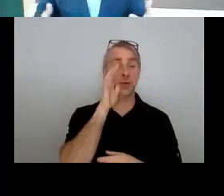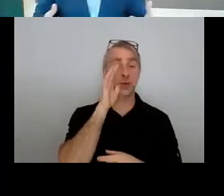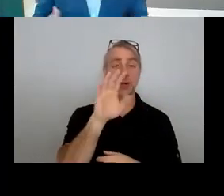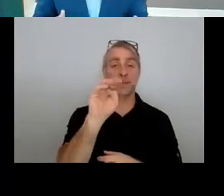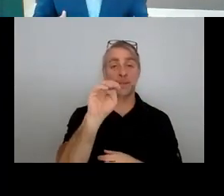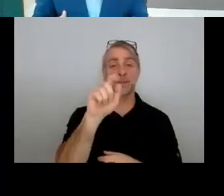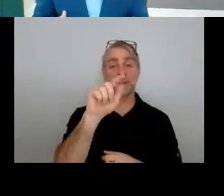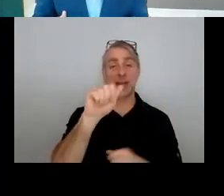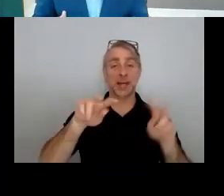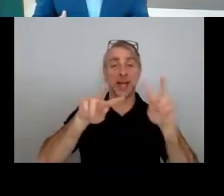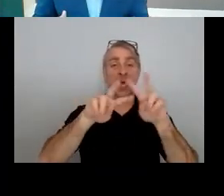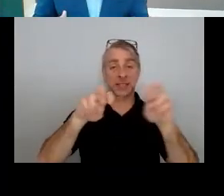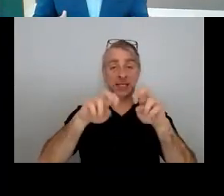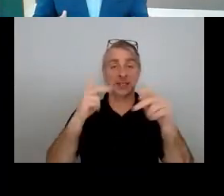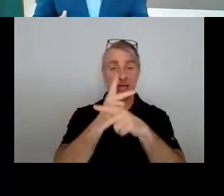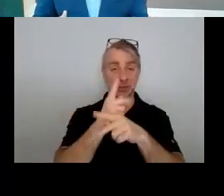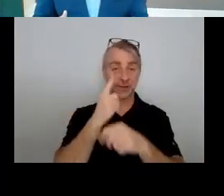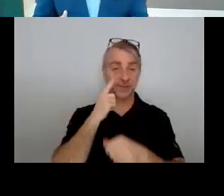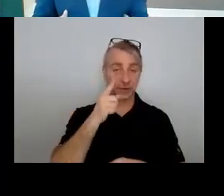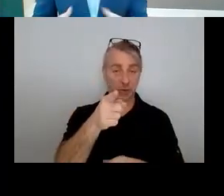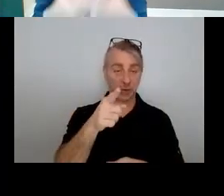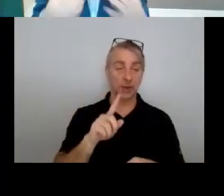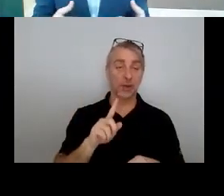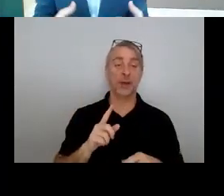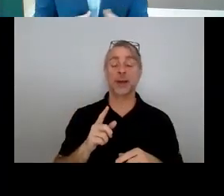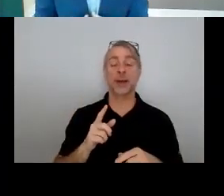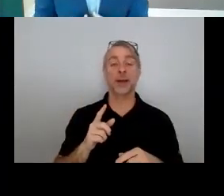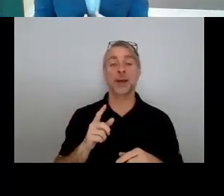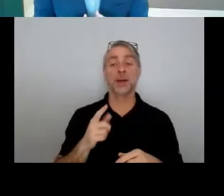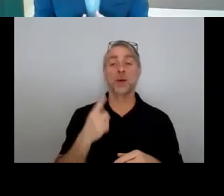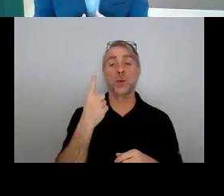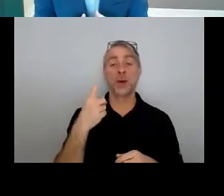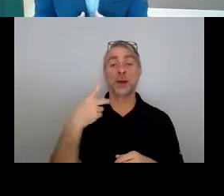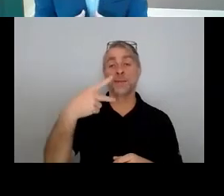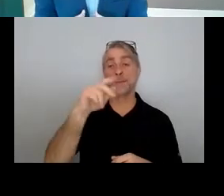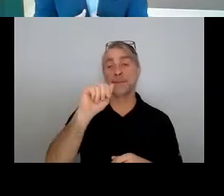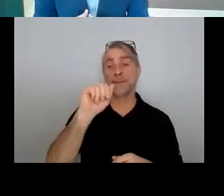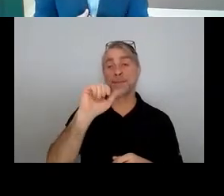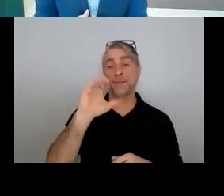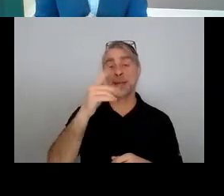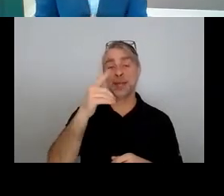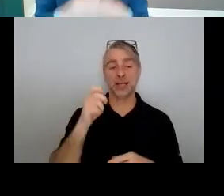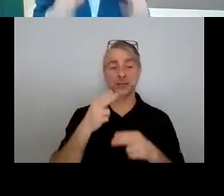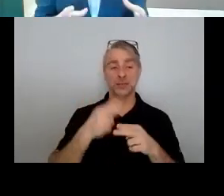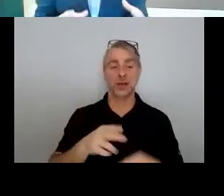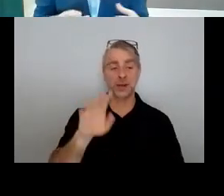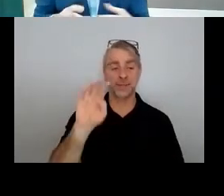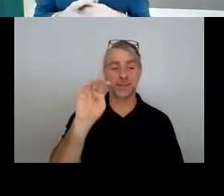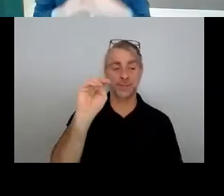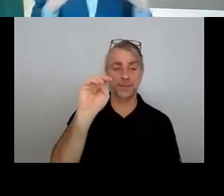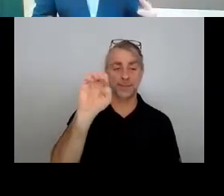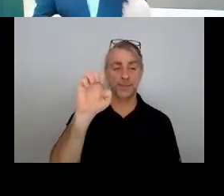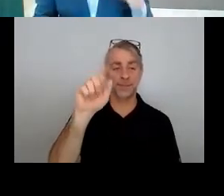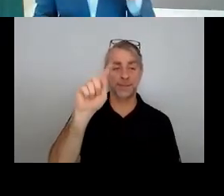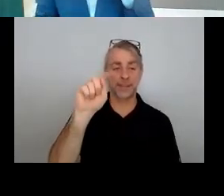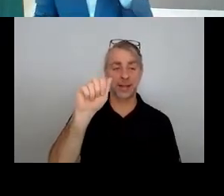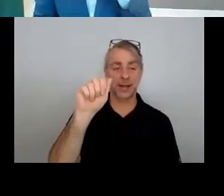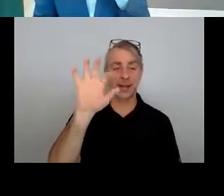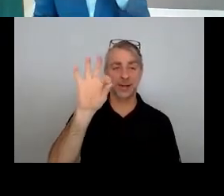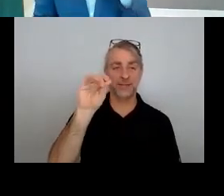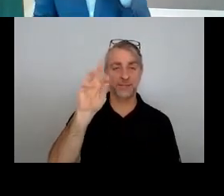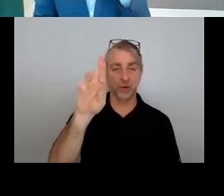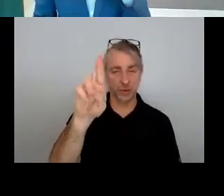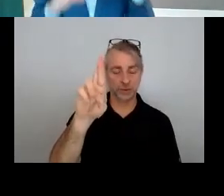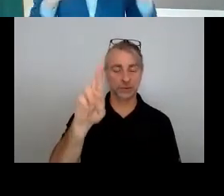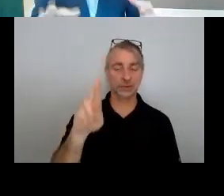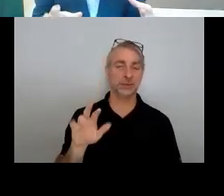by far the most popular package in meta-analysis is a package called metafor. And it's a great package, and I highly recommend